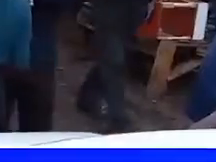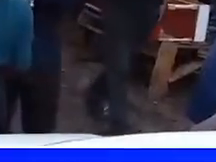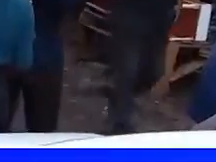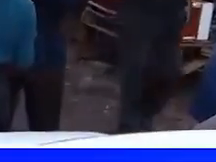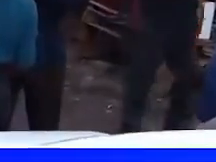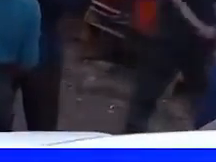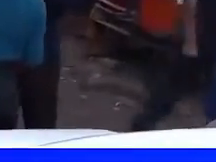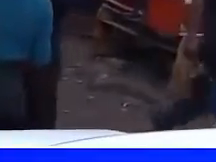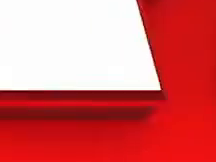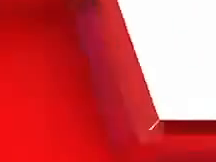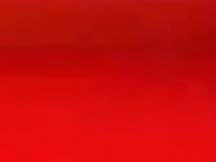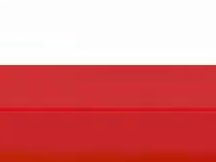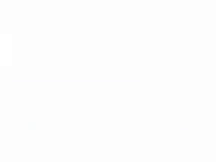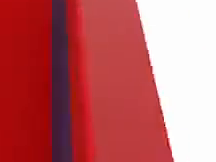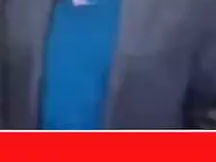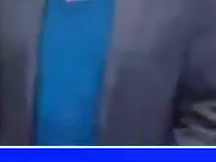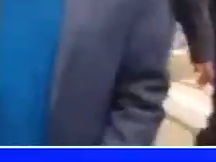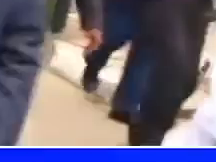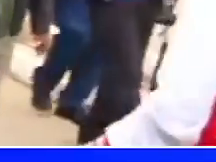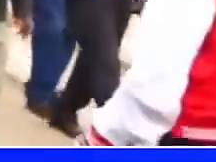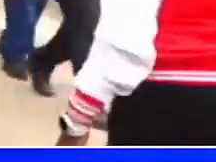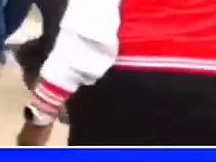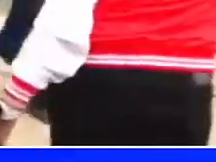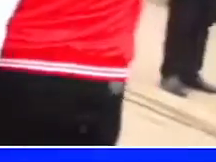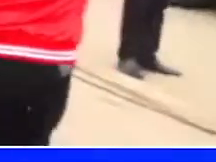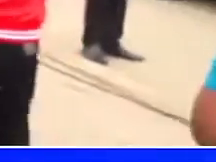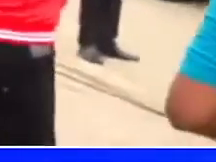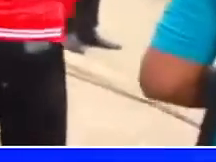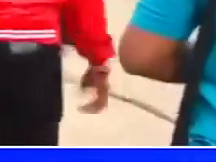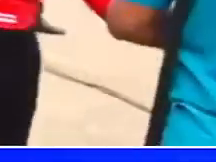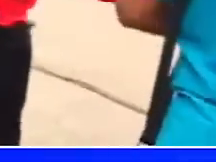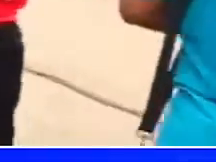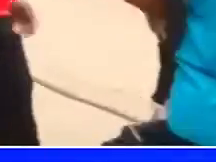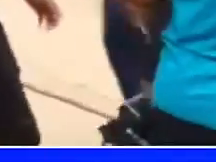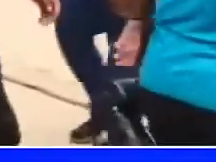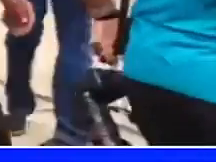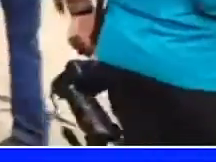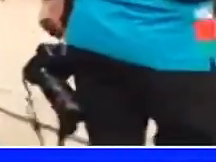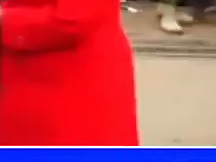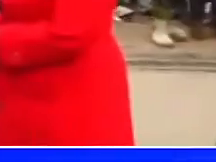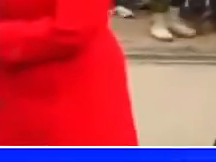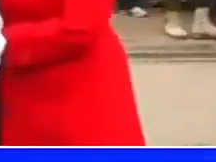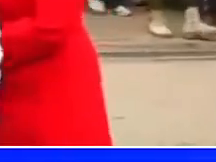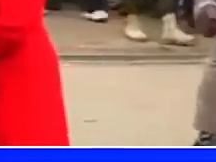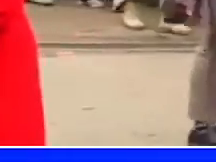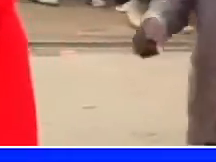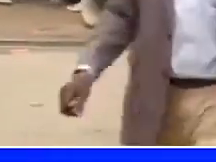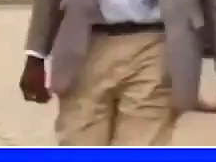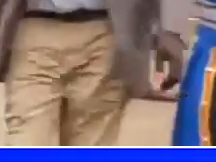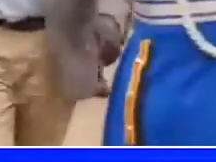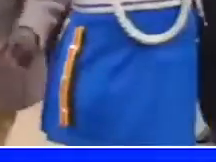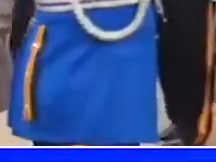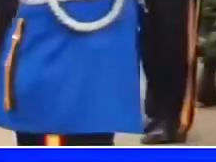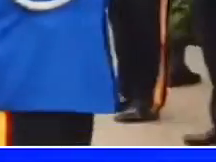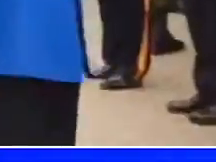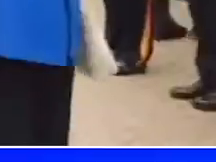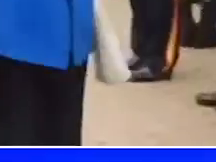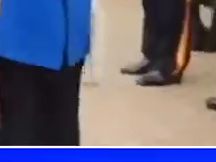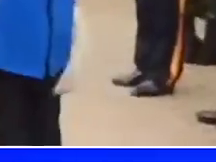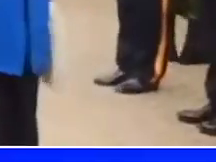no-show in his campaign. President Uhuru Kenyatta makes his final appeal to Mount